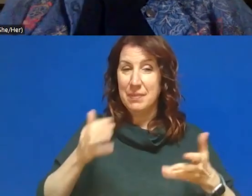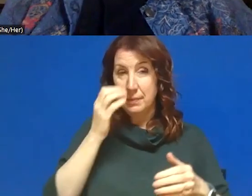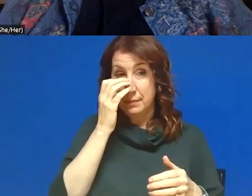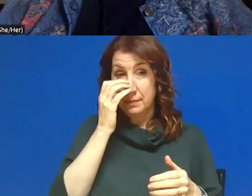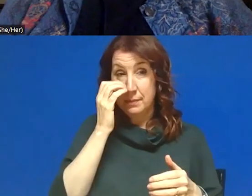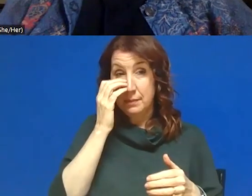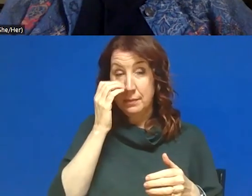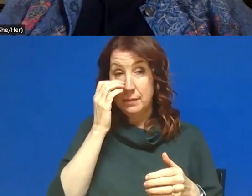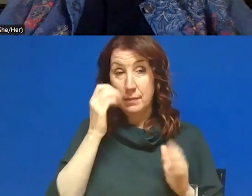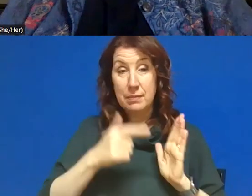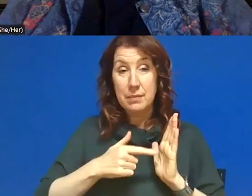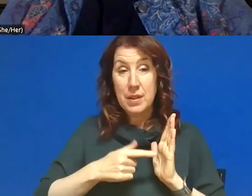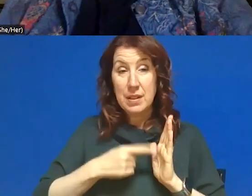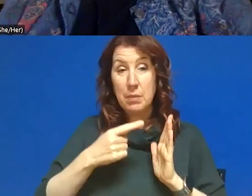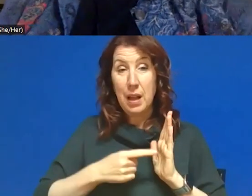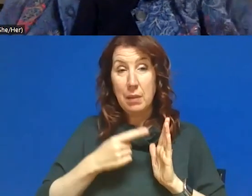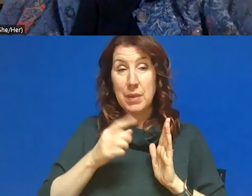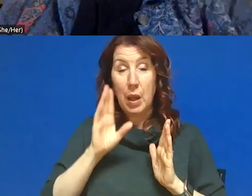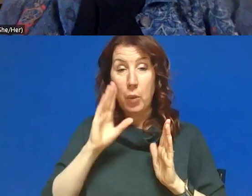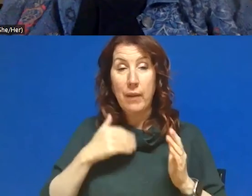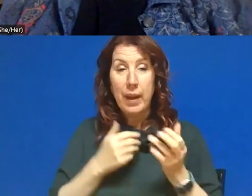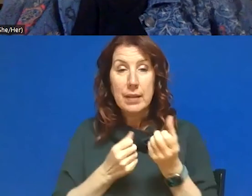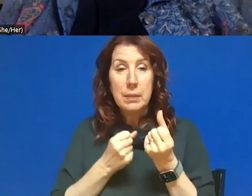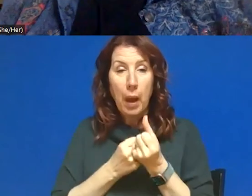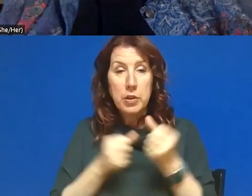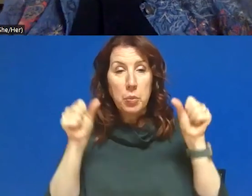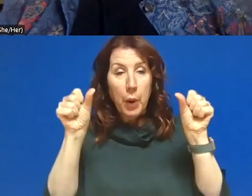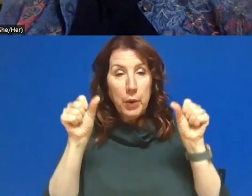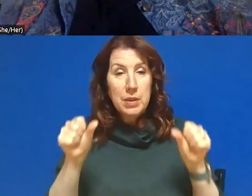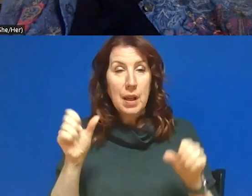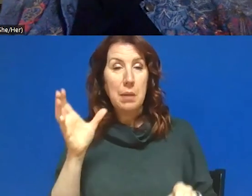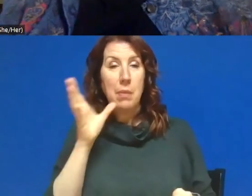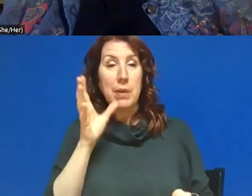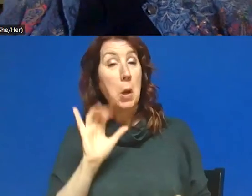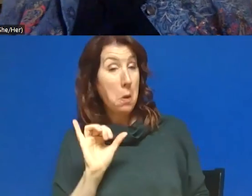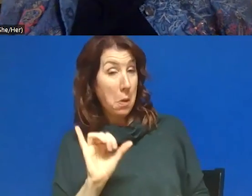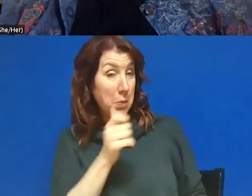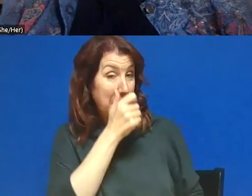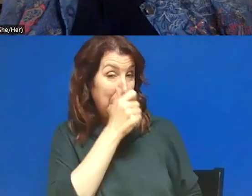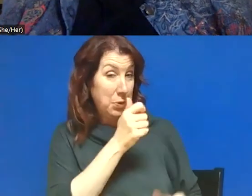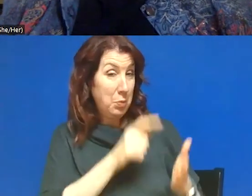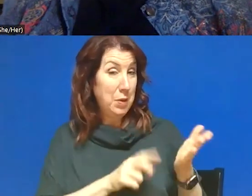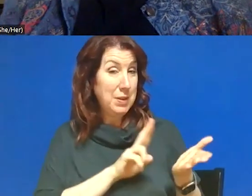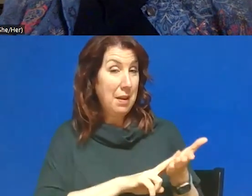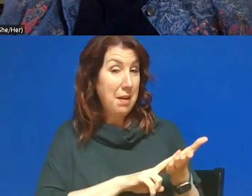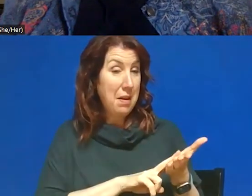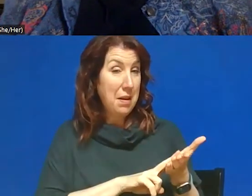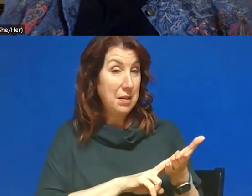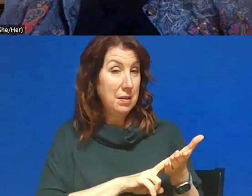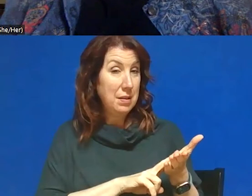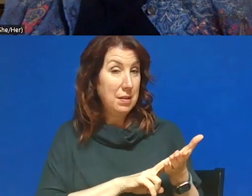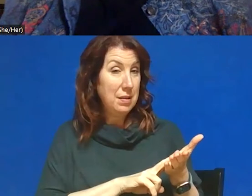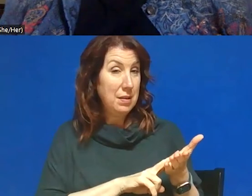every so often I'll like do a sponsored post and my mom will be like, oh, interesting what you're selling over there. Can I ask you